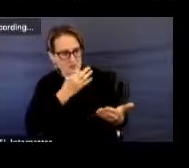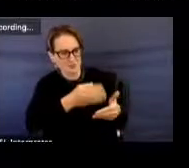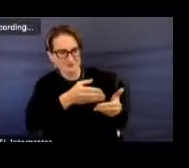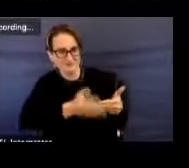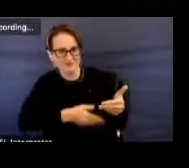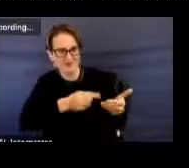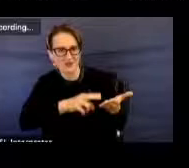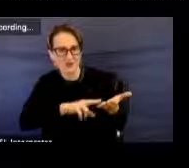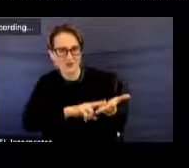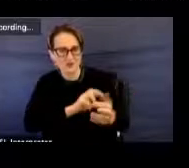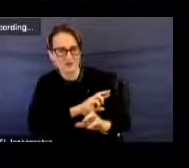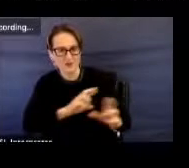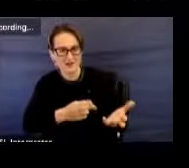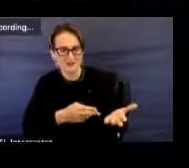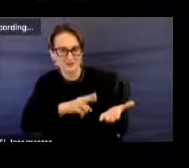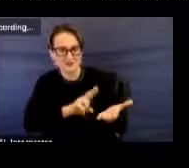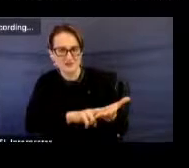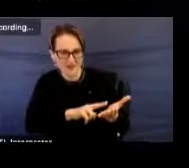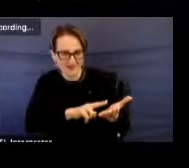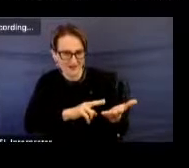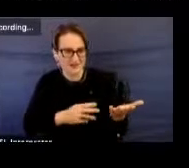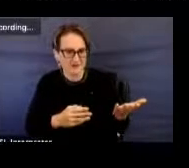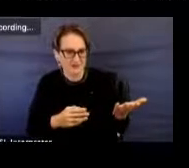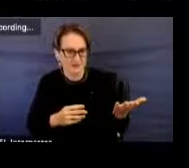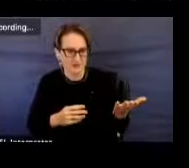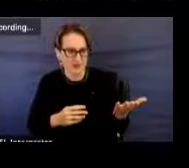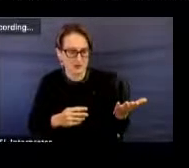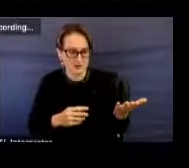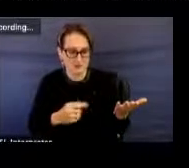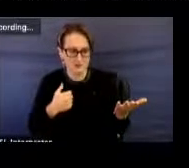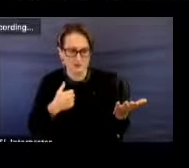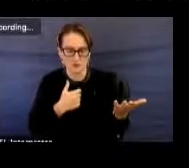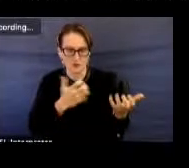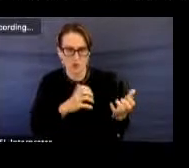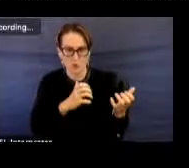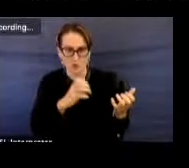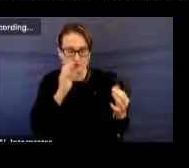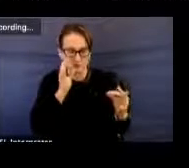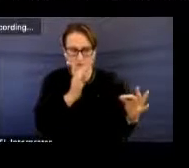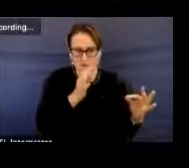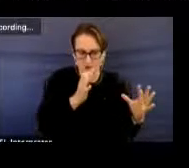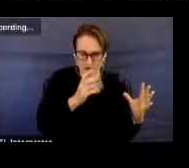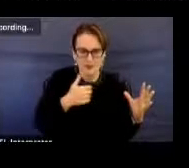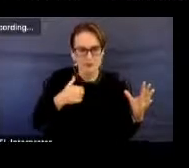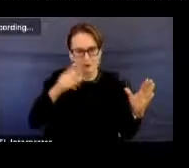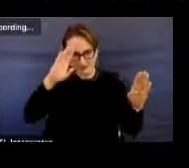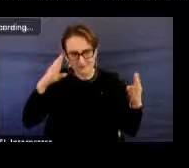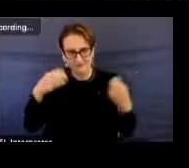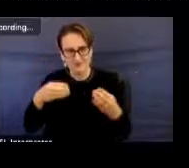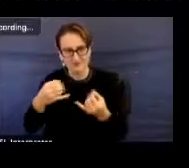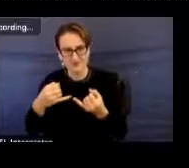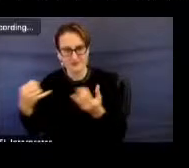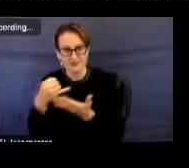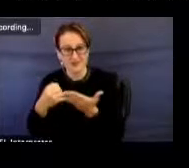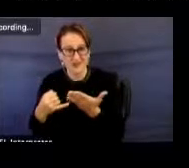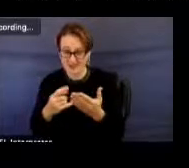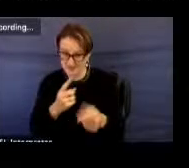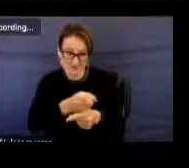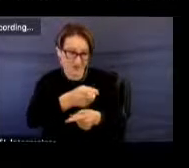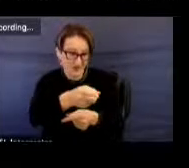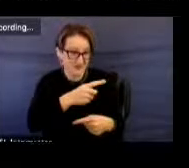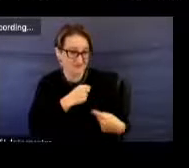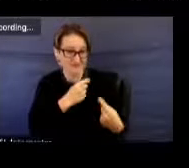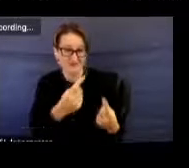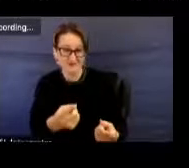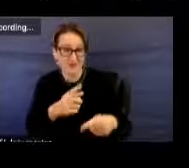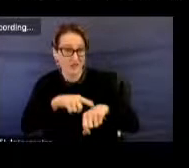signed, because I think most of our attention will be there. And honestly, this has been a very long process, right? We began